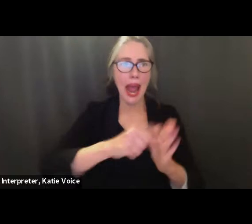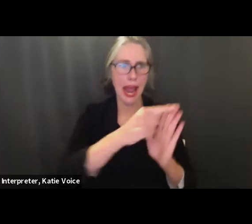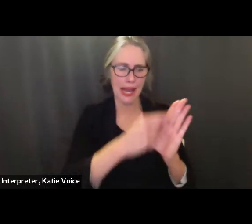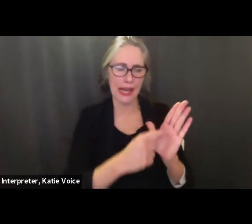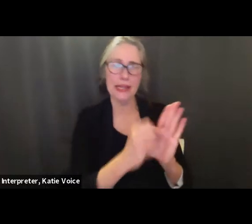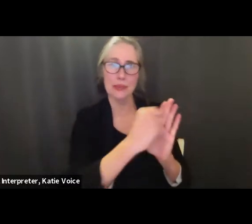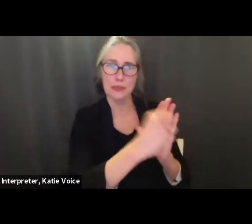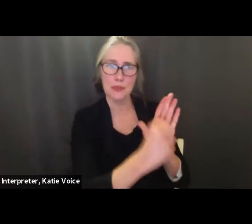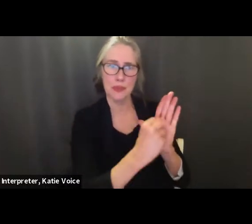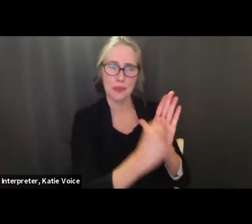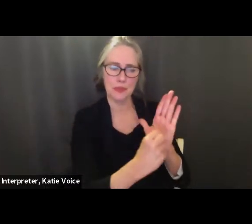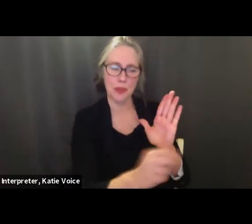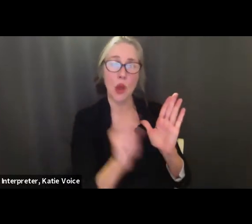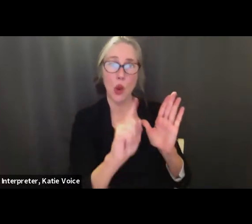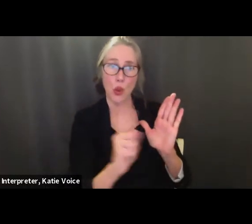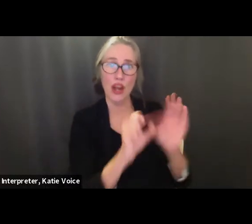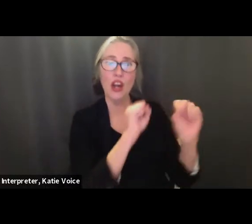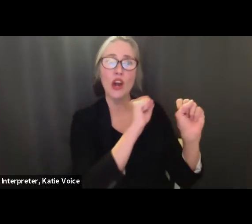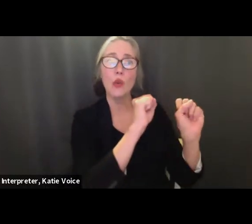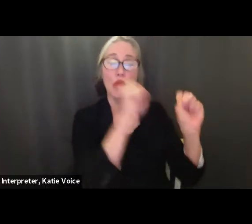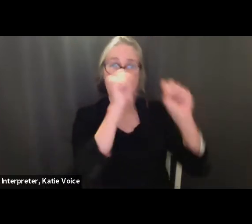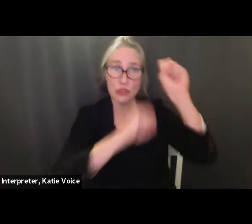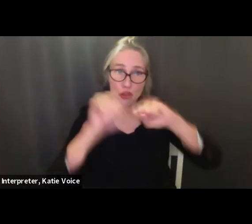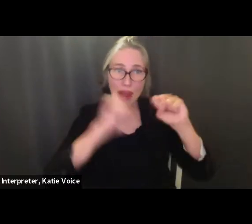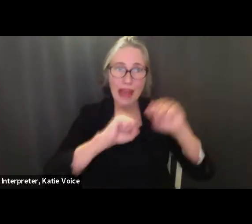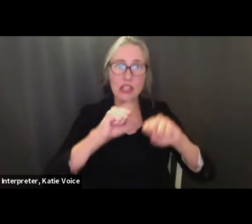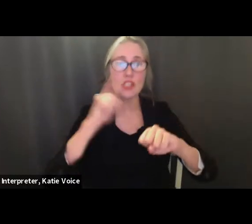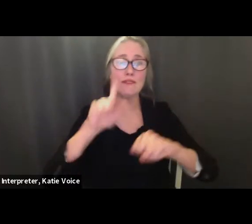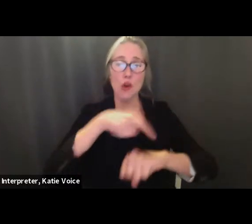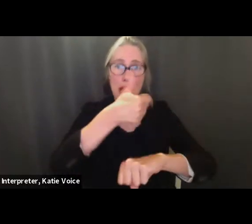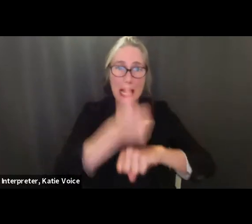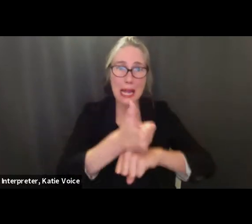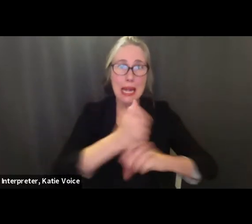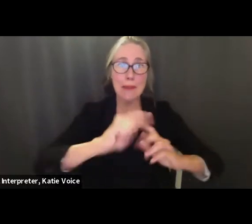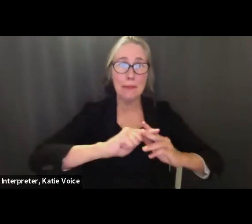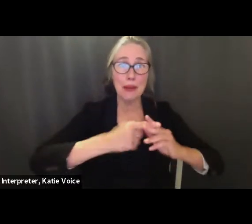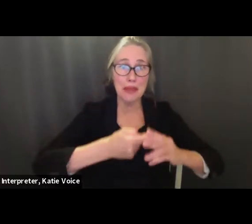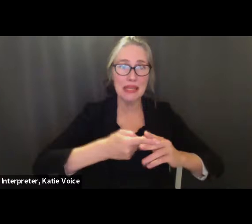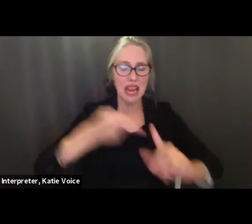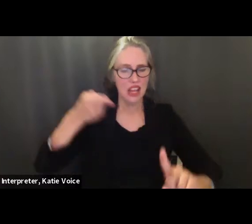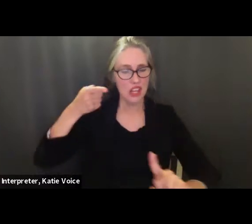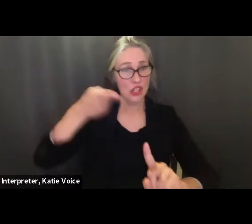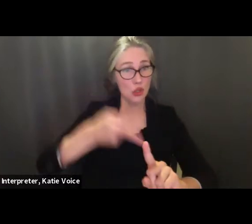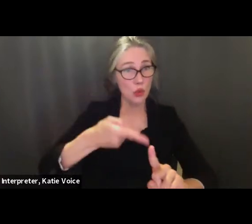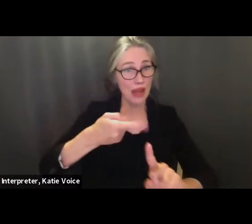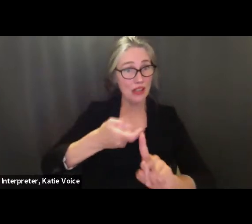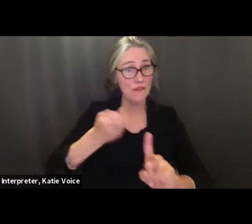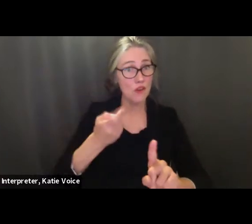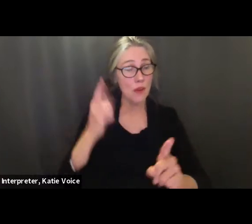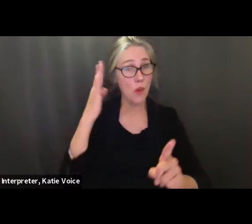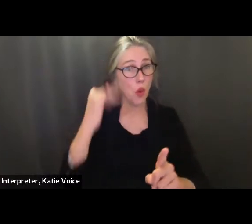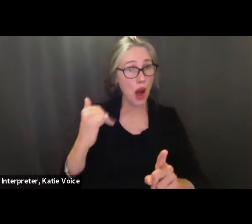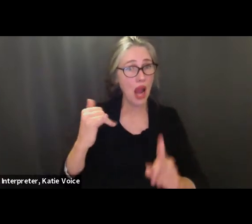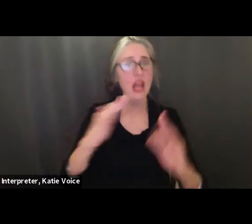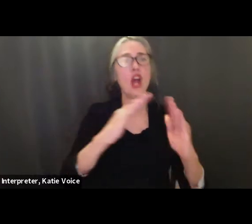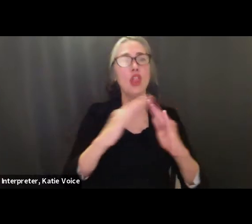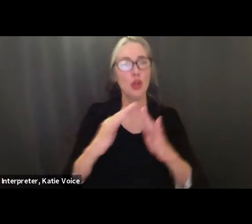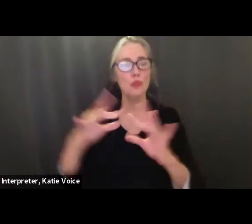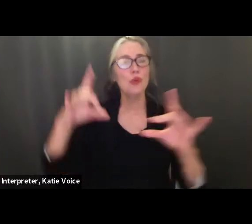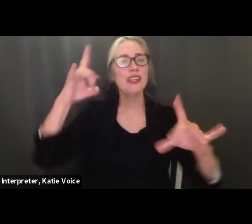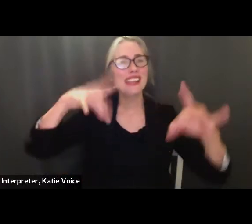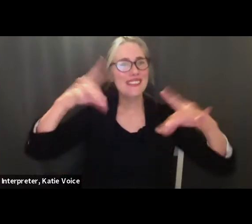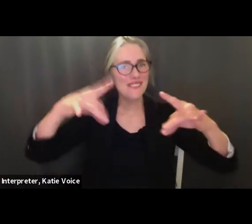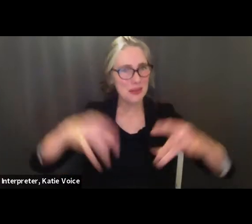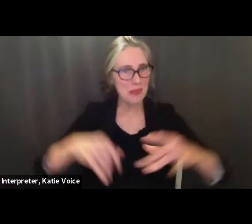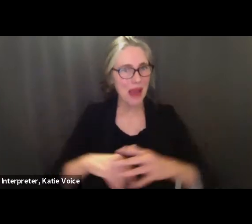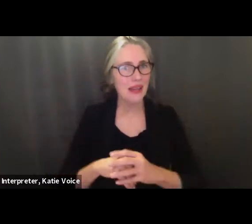the strategies and implementations that were a direct result of the community feedback. And